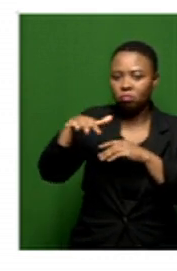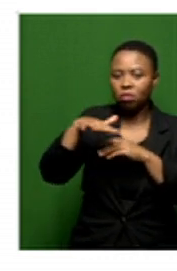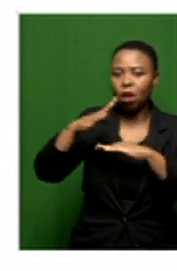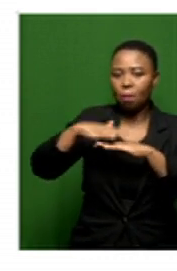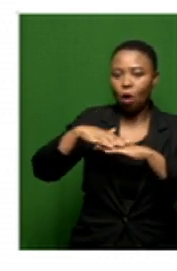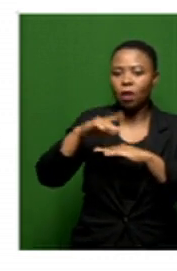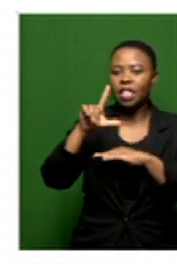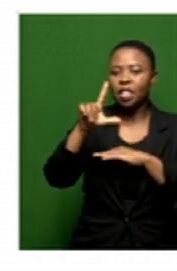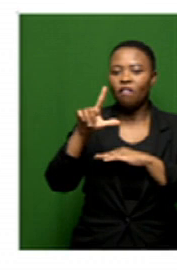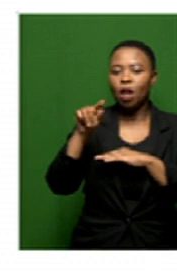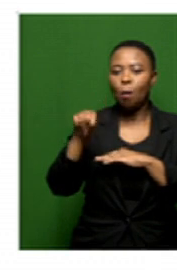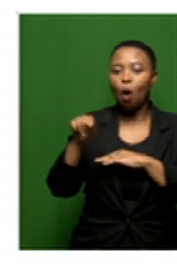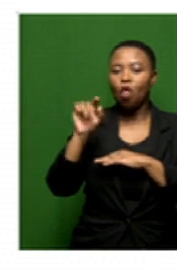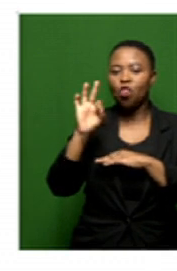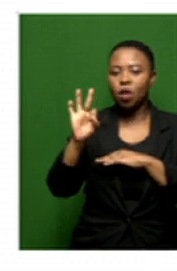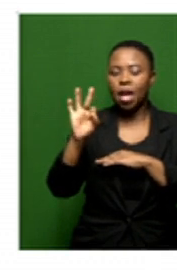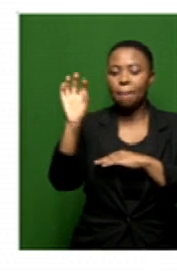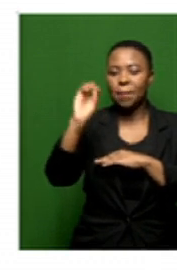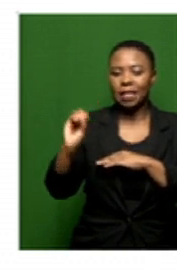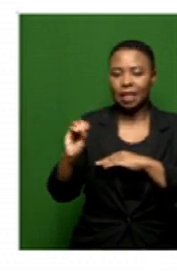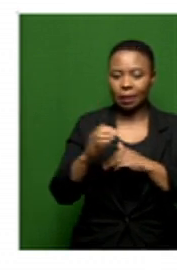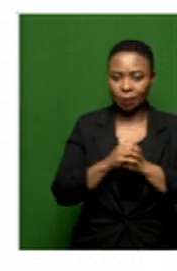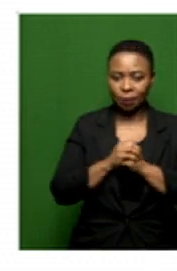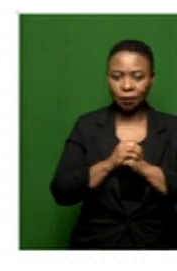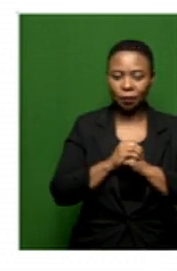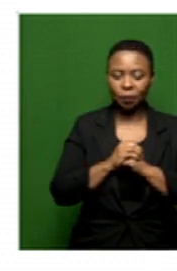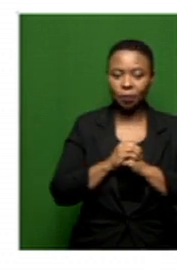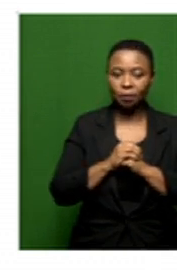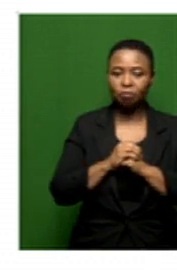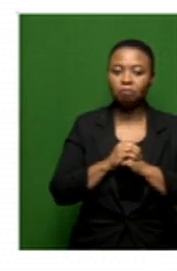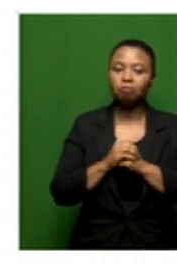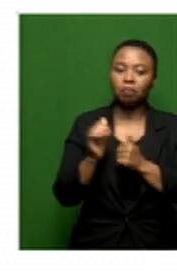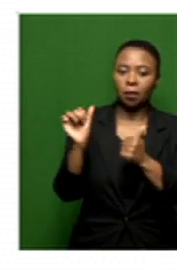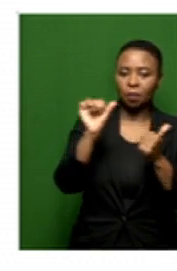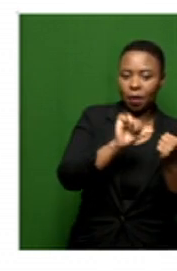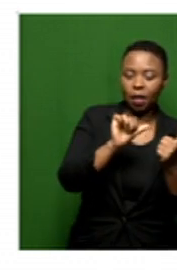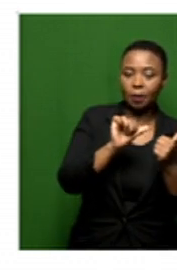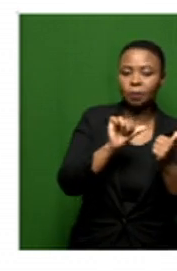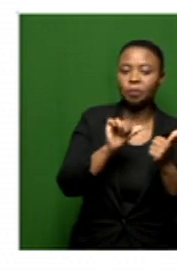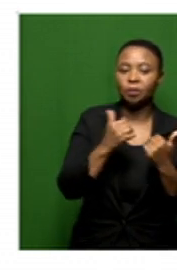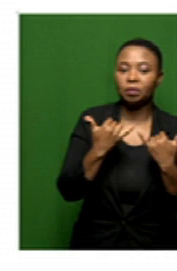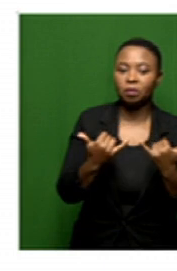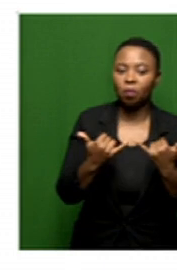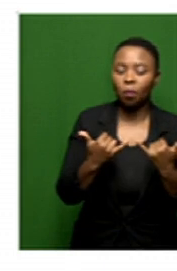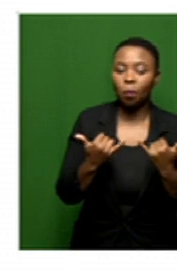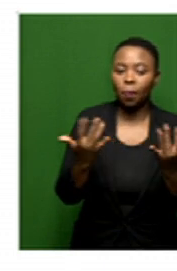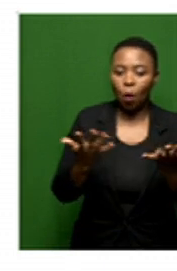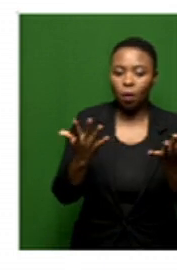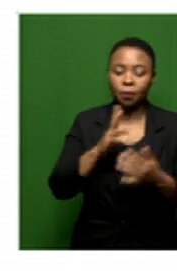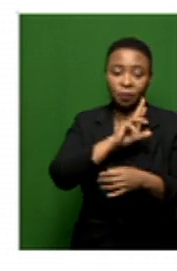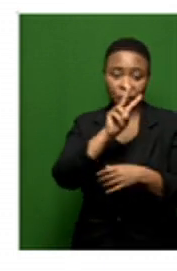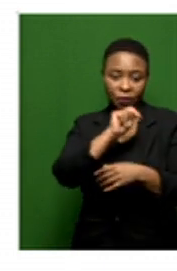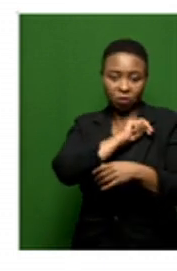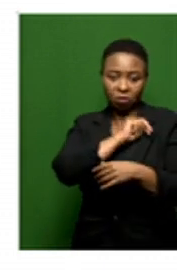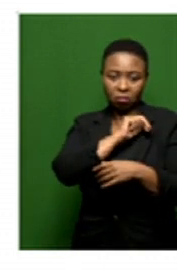at 7.34% there. Let's head back as we go into